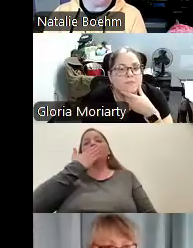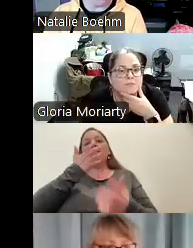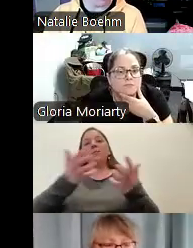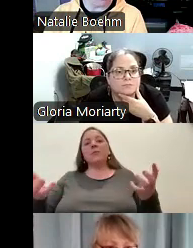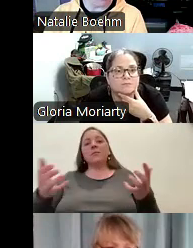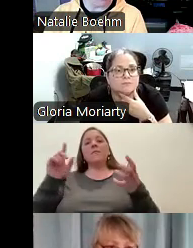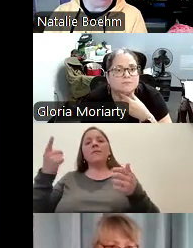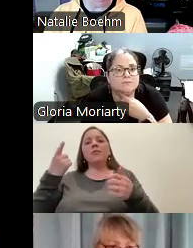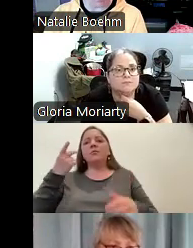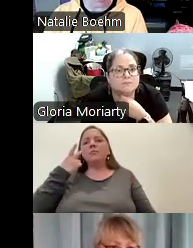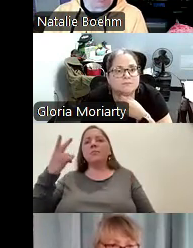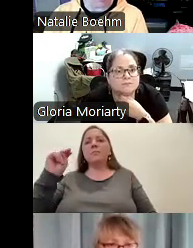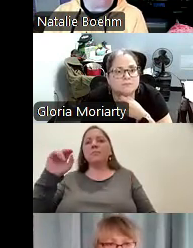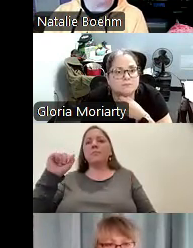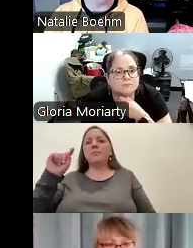you have a question.